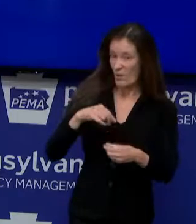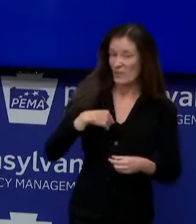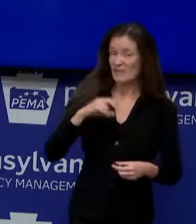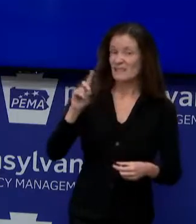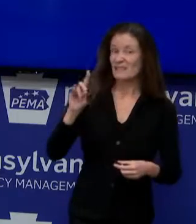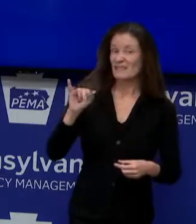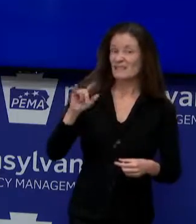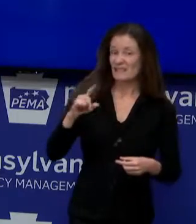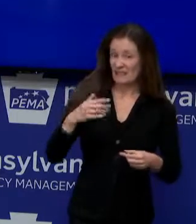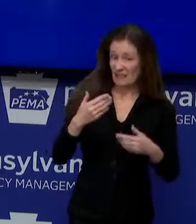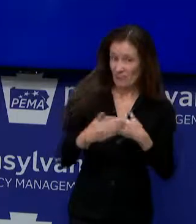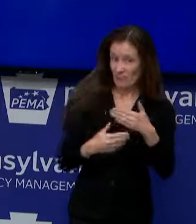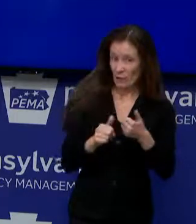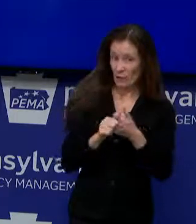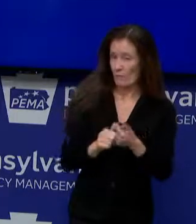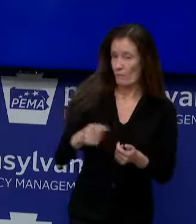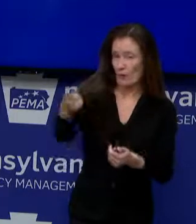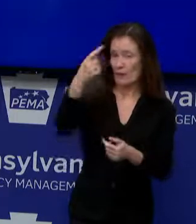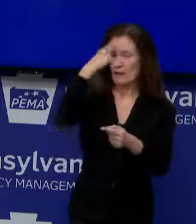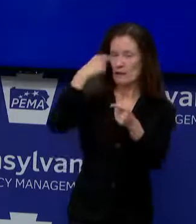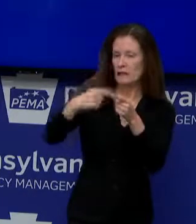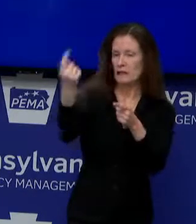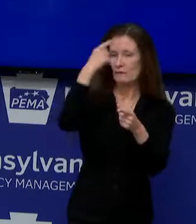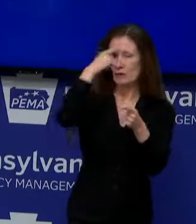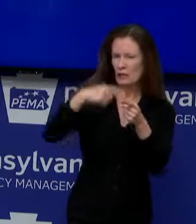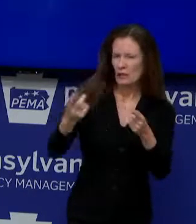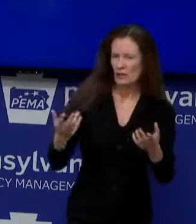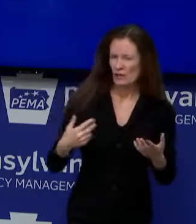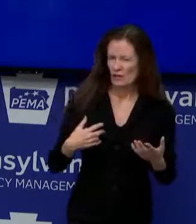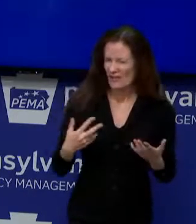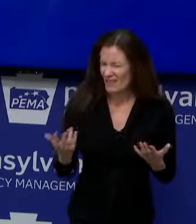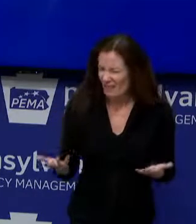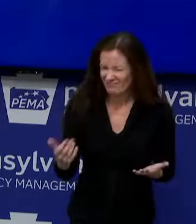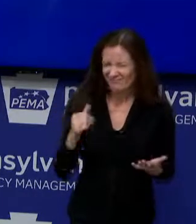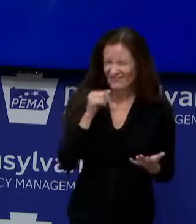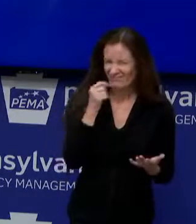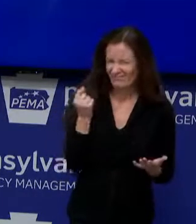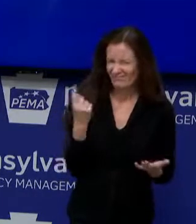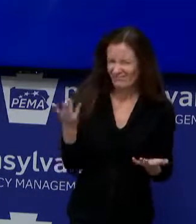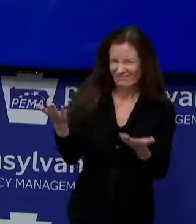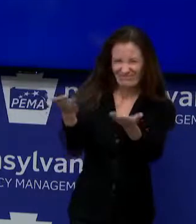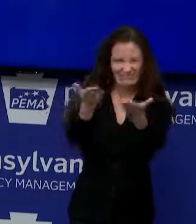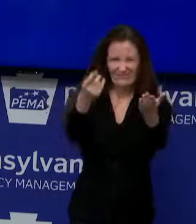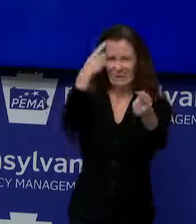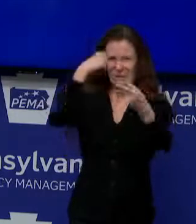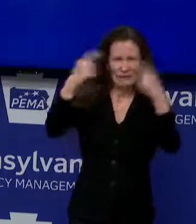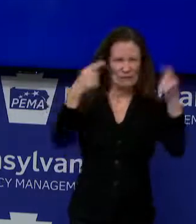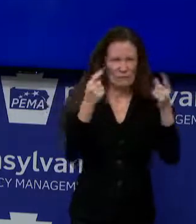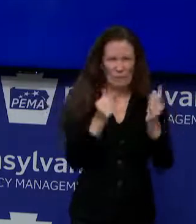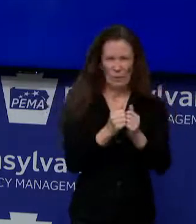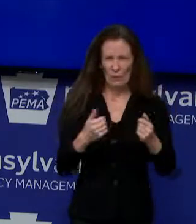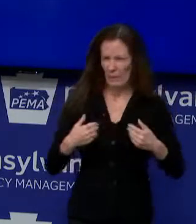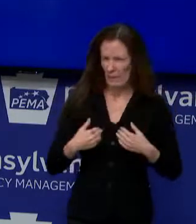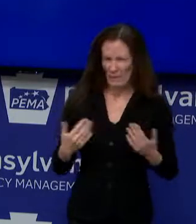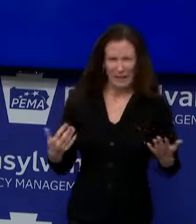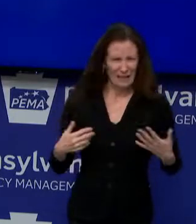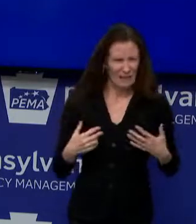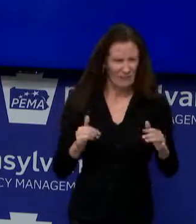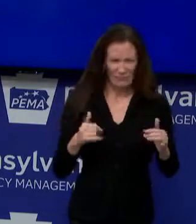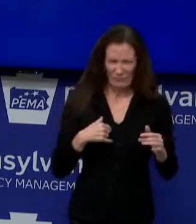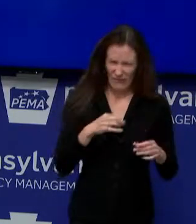with. And as I said in my comments, I don't understand how you can do that. Are you saying I didn't like this particular